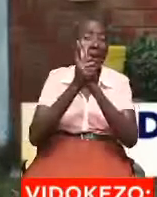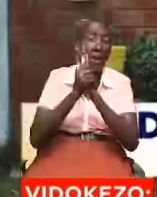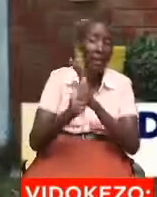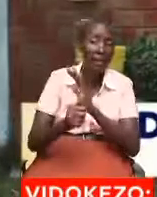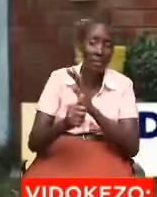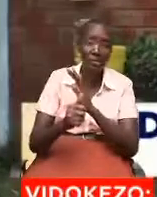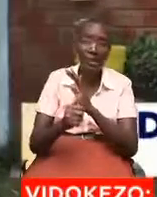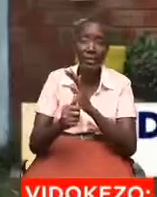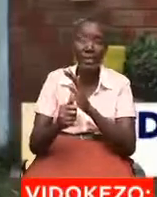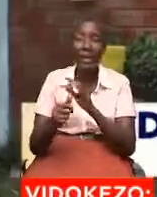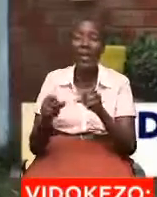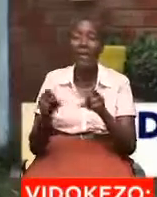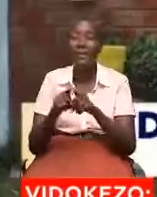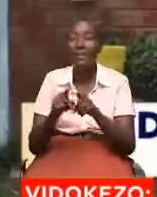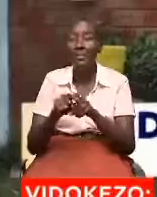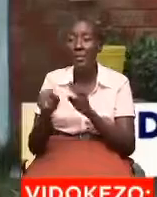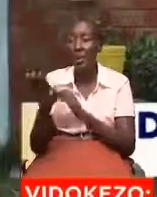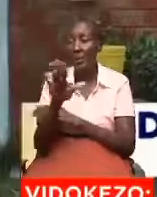as